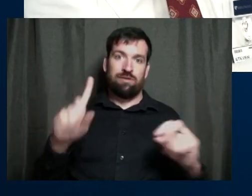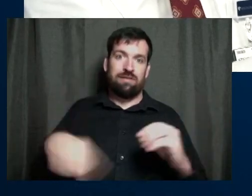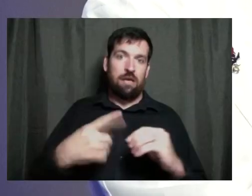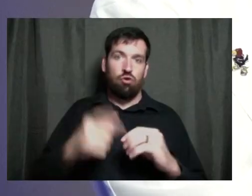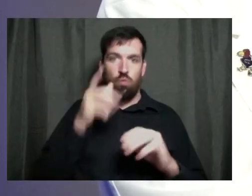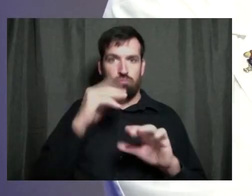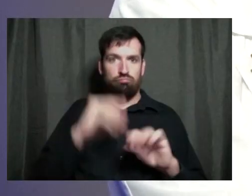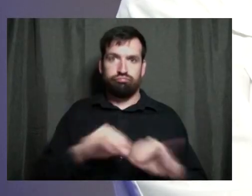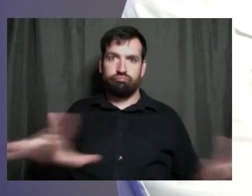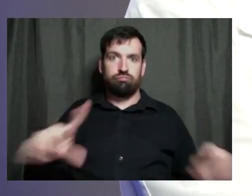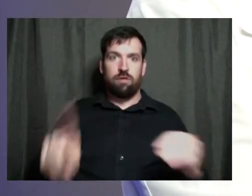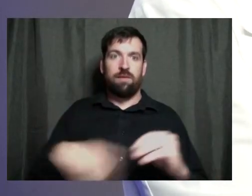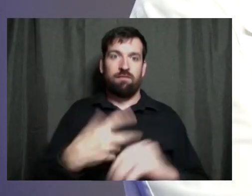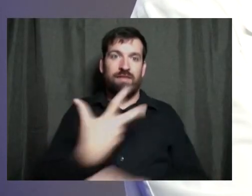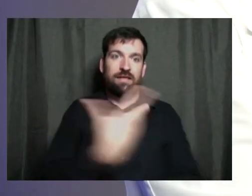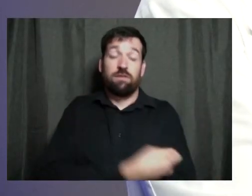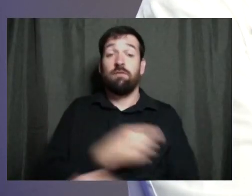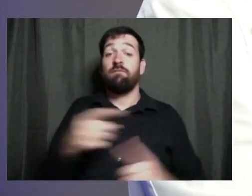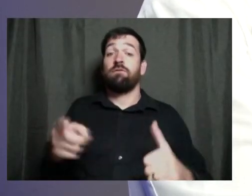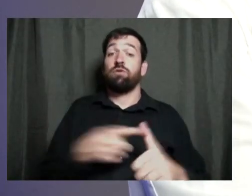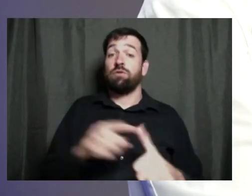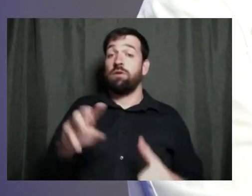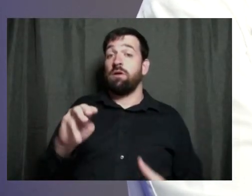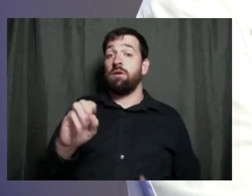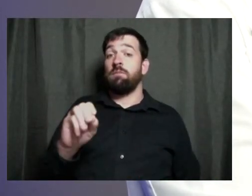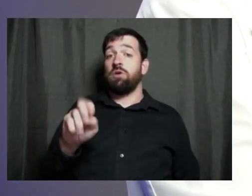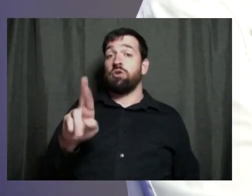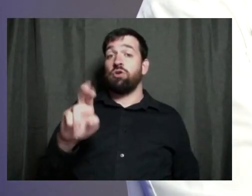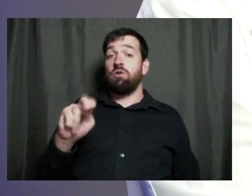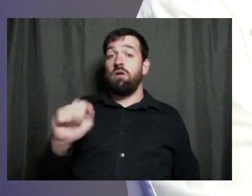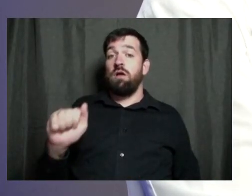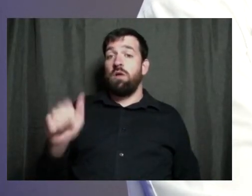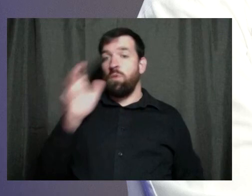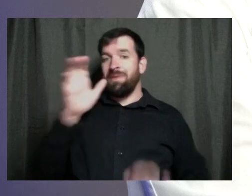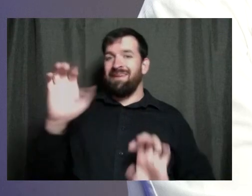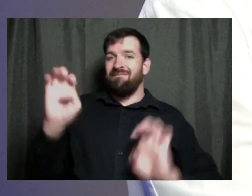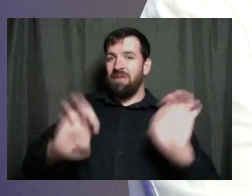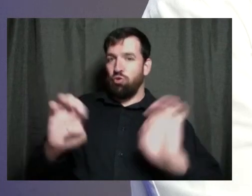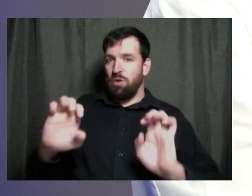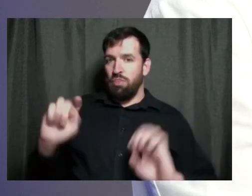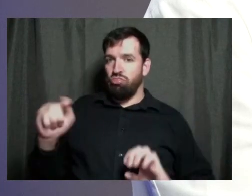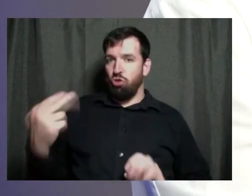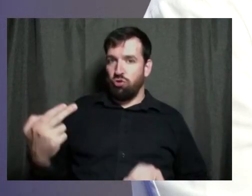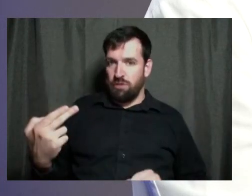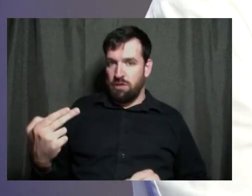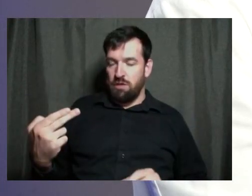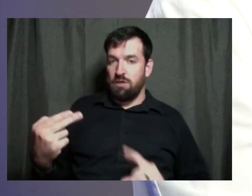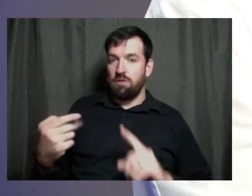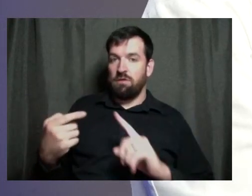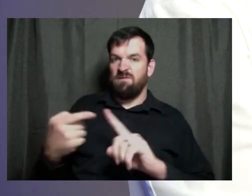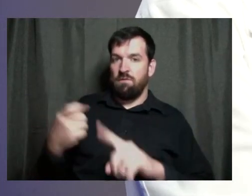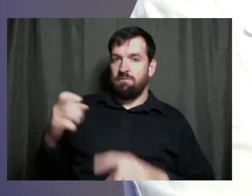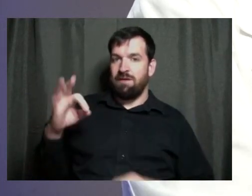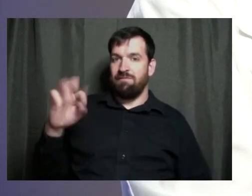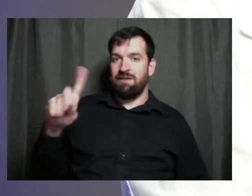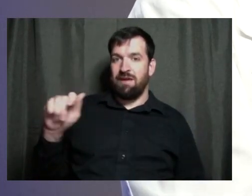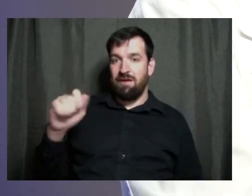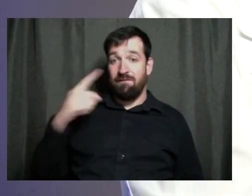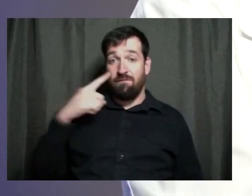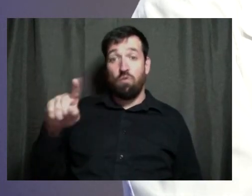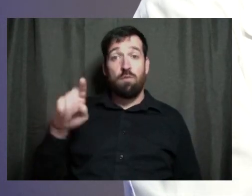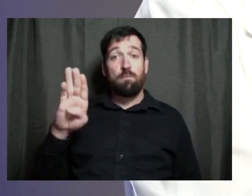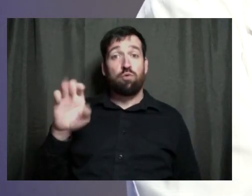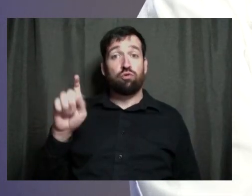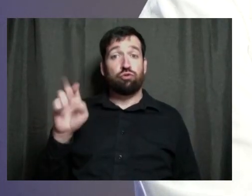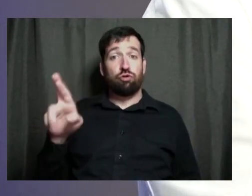vaccination. Yeah. First of all, Moderna is going to get evaluated on Thursday by the FDA for their booster information, and on Friday